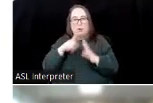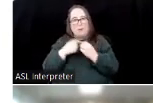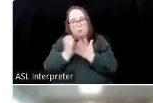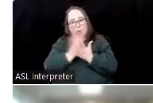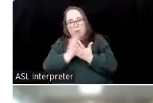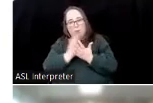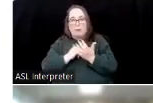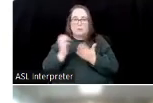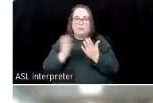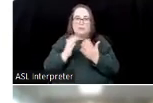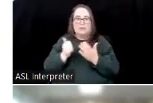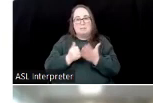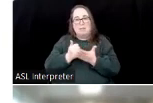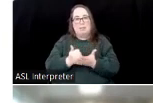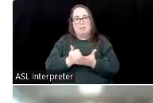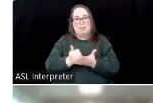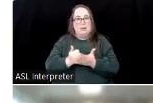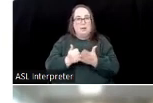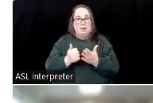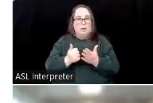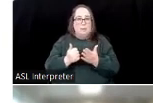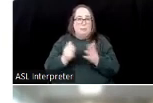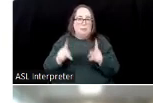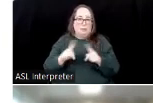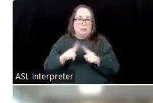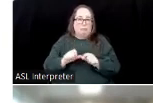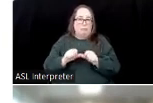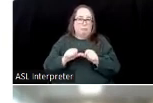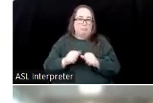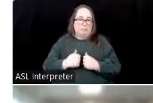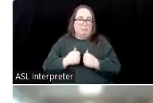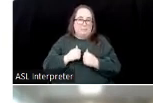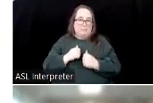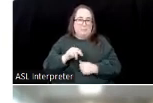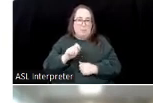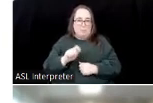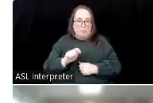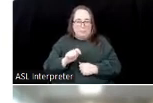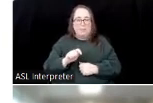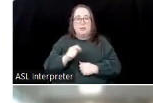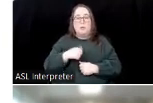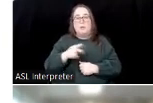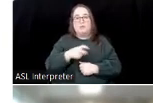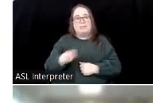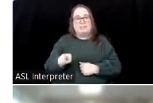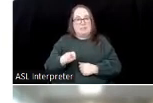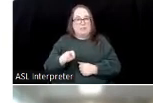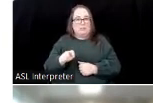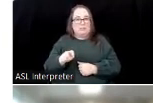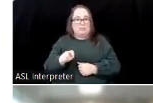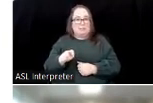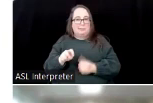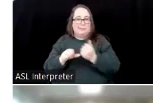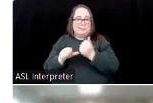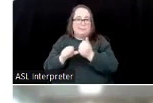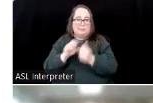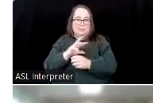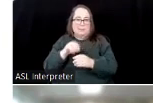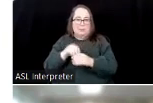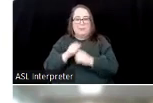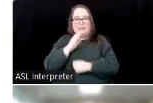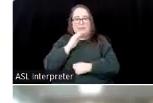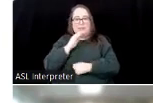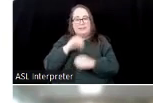services, which aid a participant's tenancy. We have transition assistance included in our participants' in-home